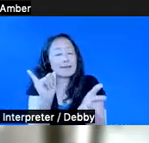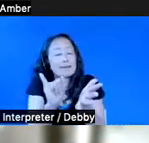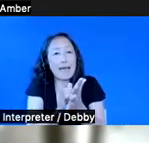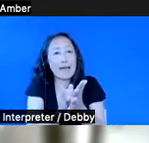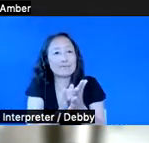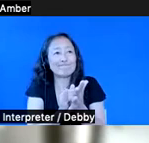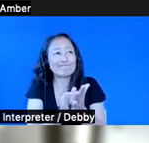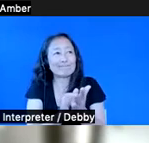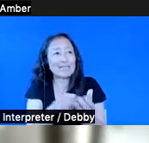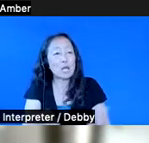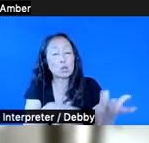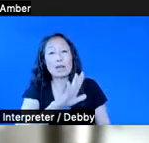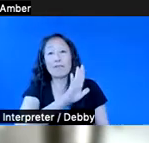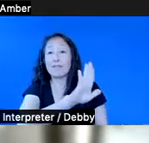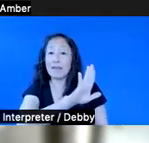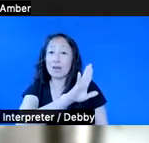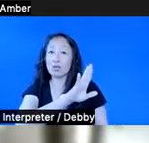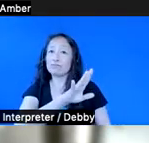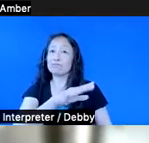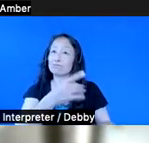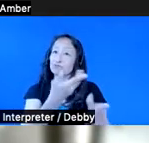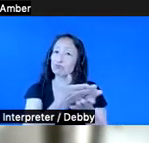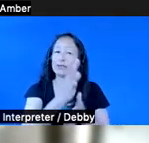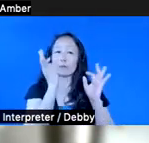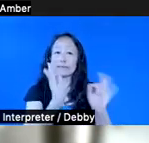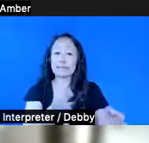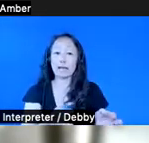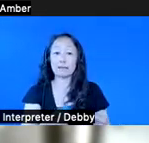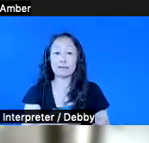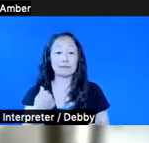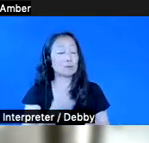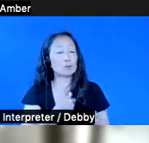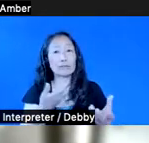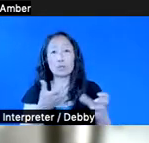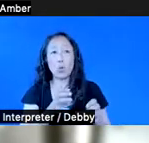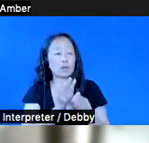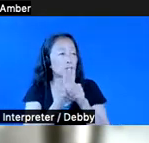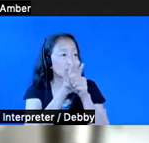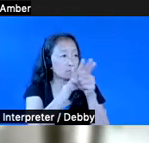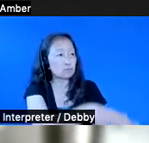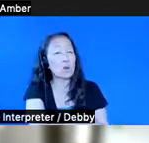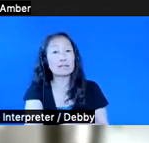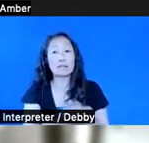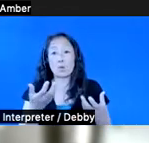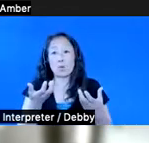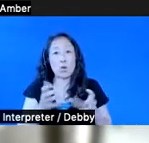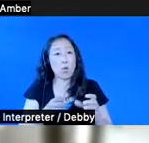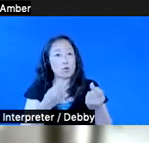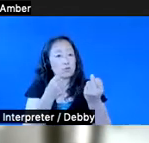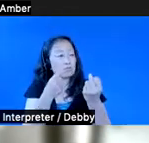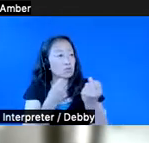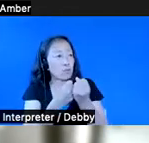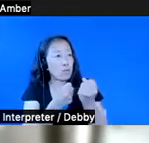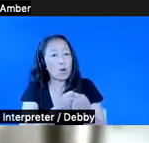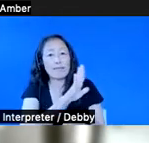any form of oppression or even internalized oppression, because certainly we have internalized a whole lot